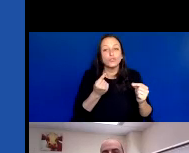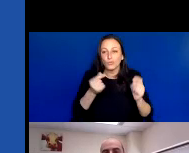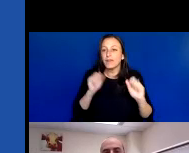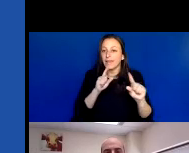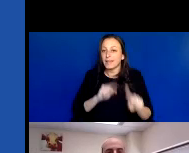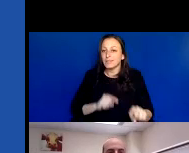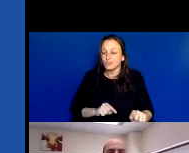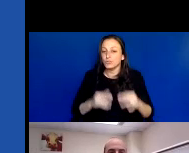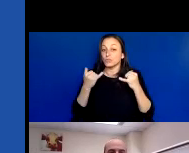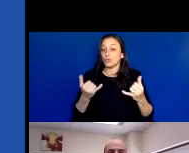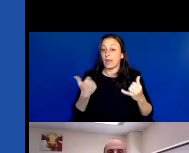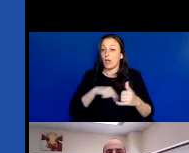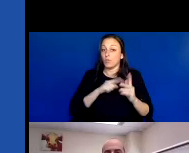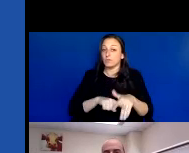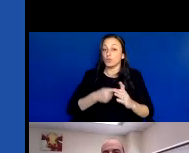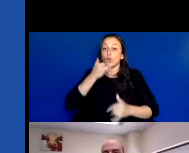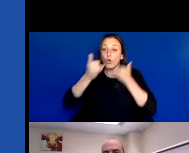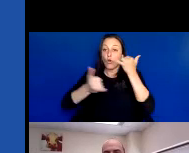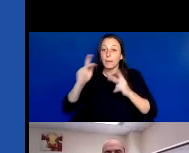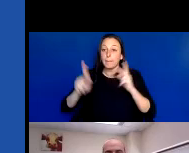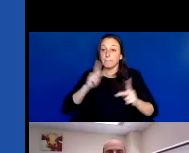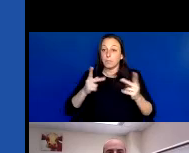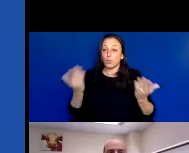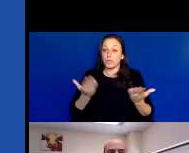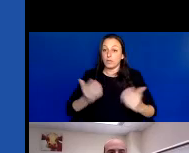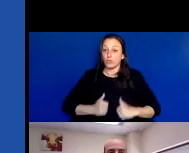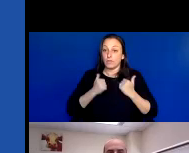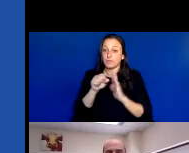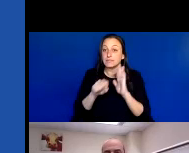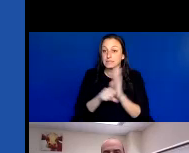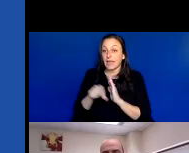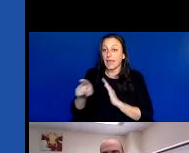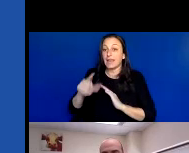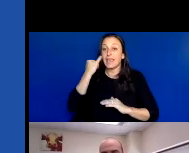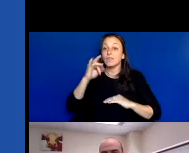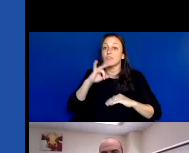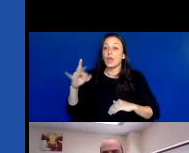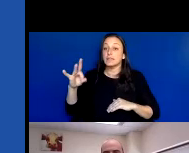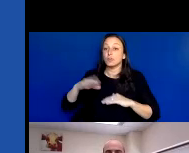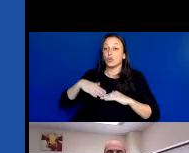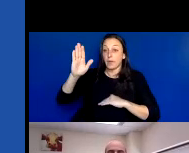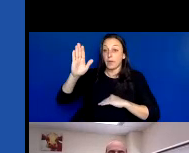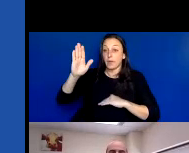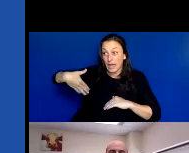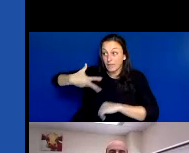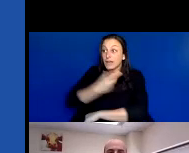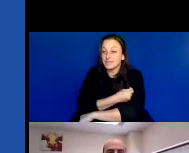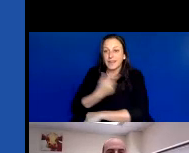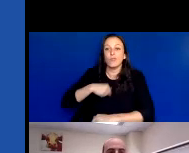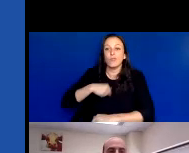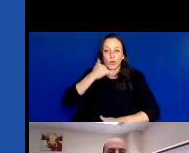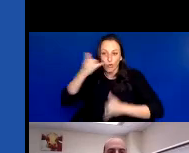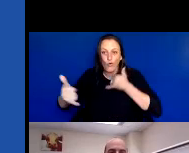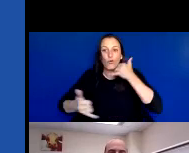phone calls to Colorado residents 18 and older who have not yet received their COVID-19 vaccine. We also know that